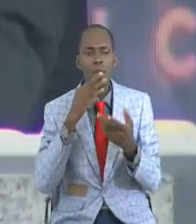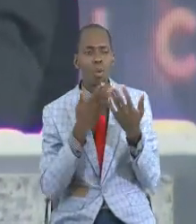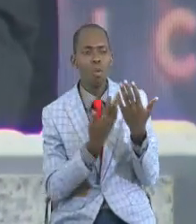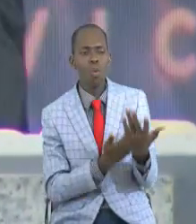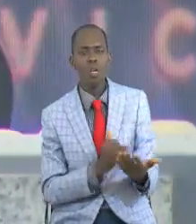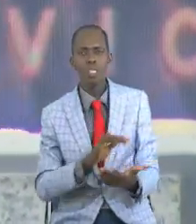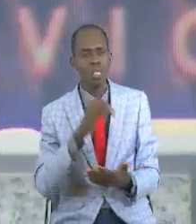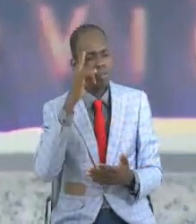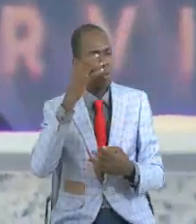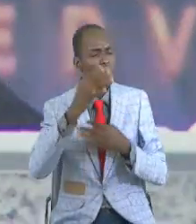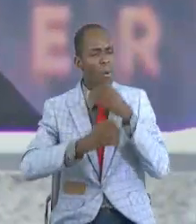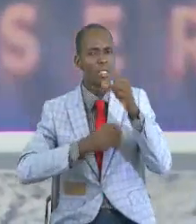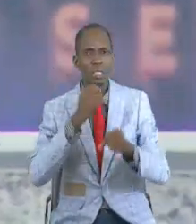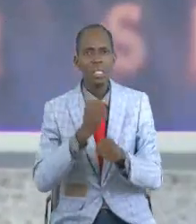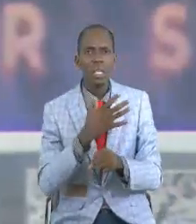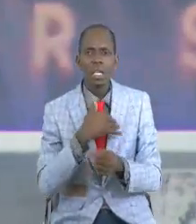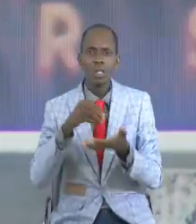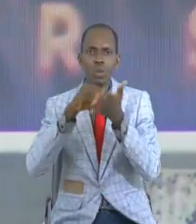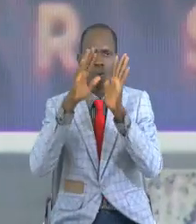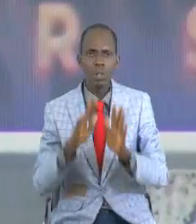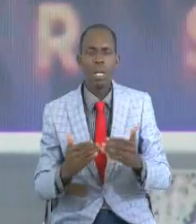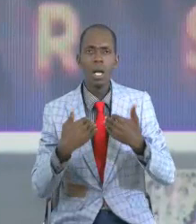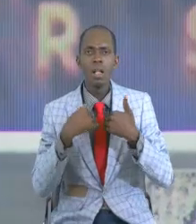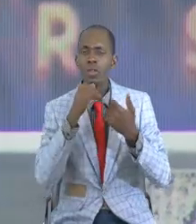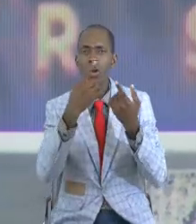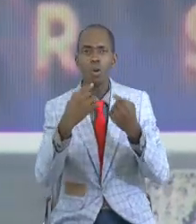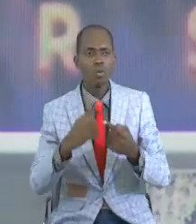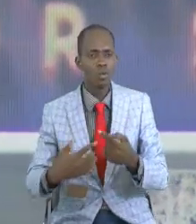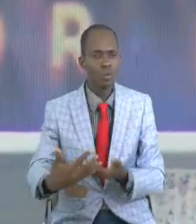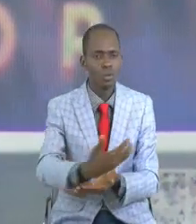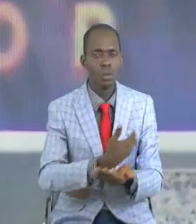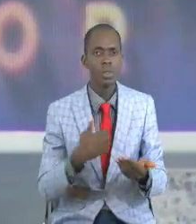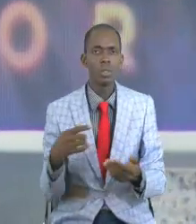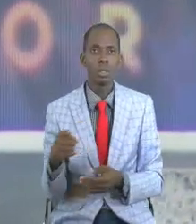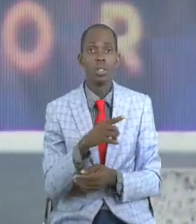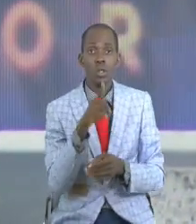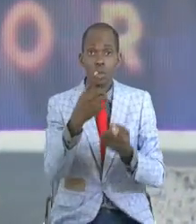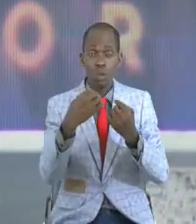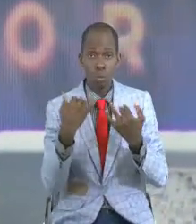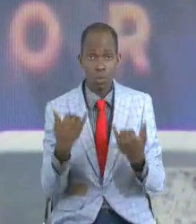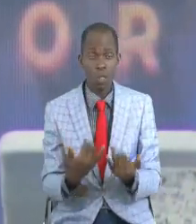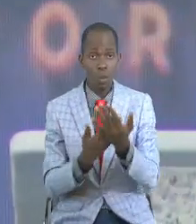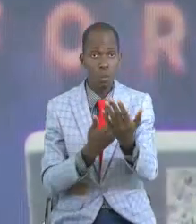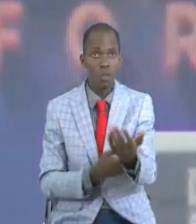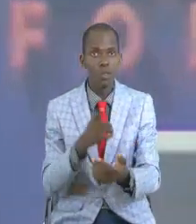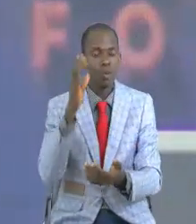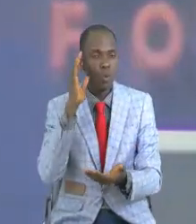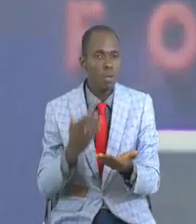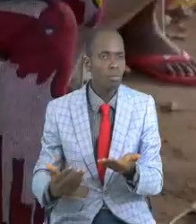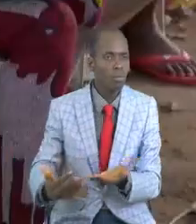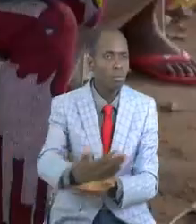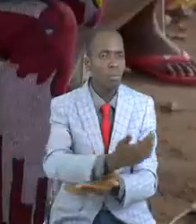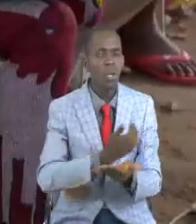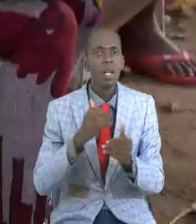the owner has not come to claim them. You come this morning, you will claim